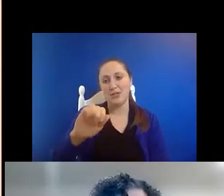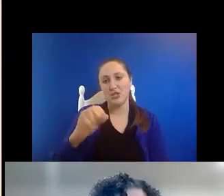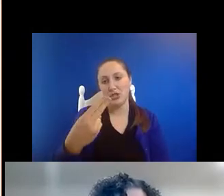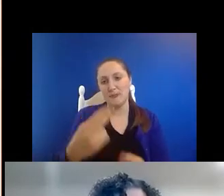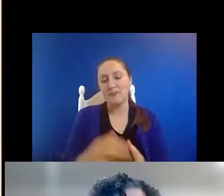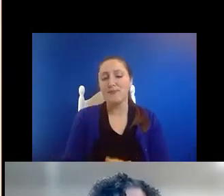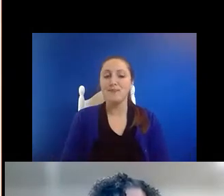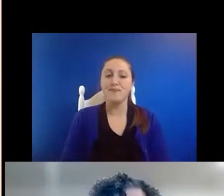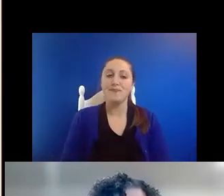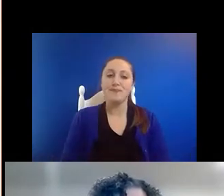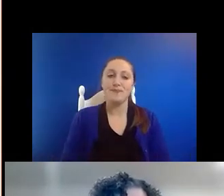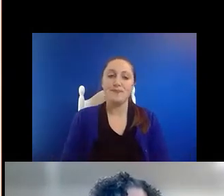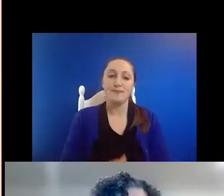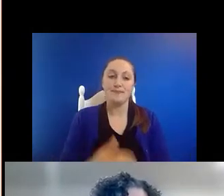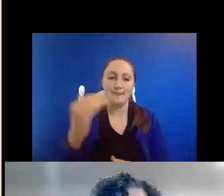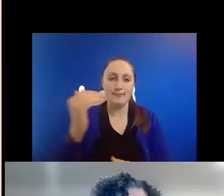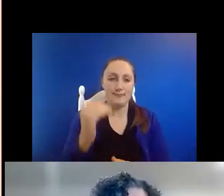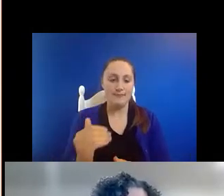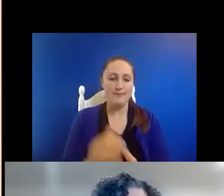Next slide.